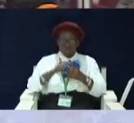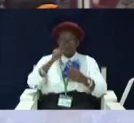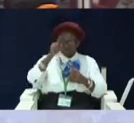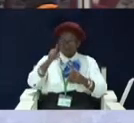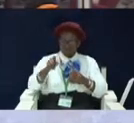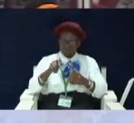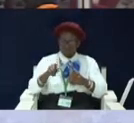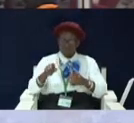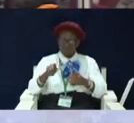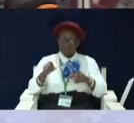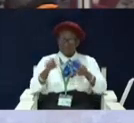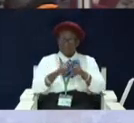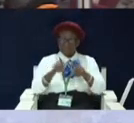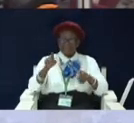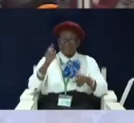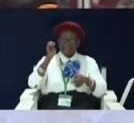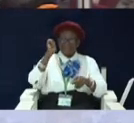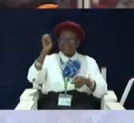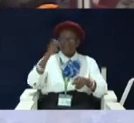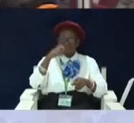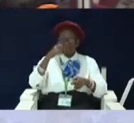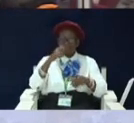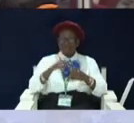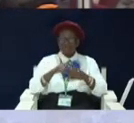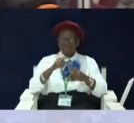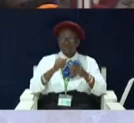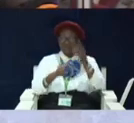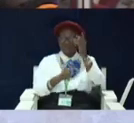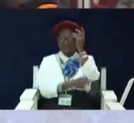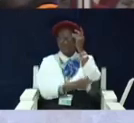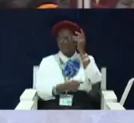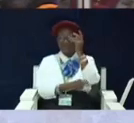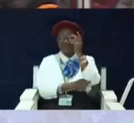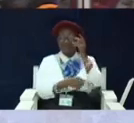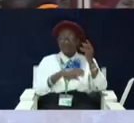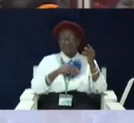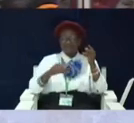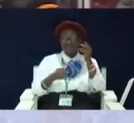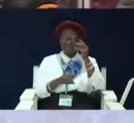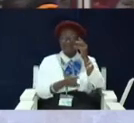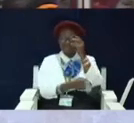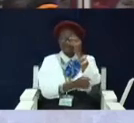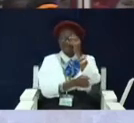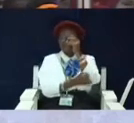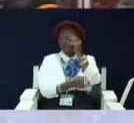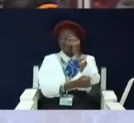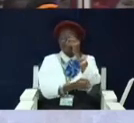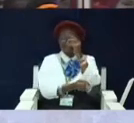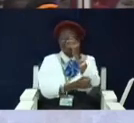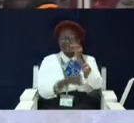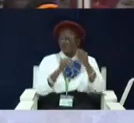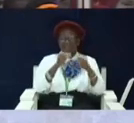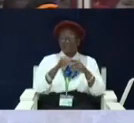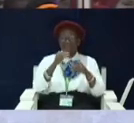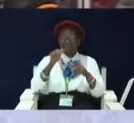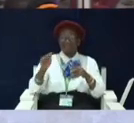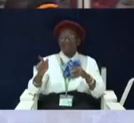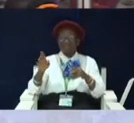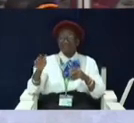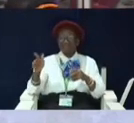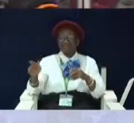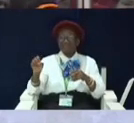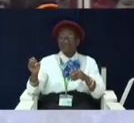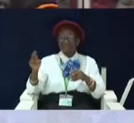like he spoke to Abraham and Sarah in Genesis 18. Bo se so fun Abraham ati